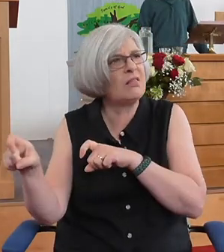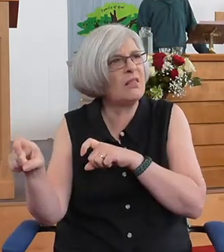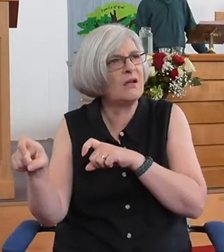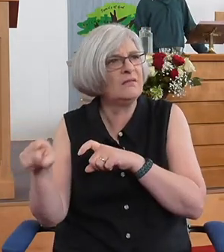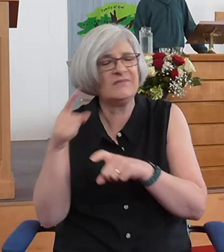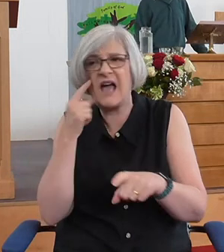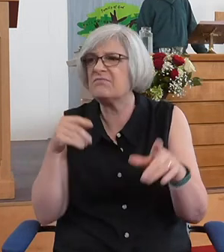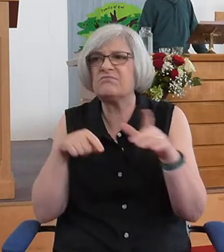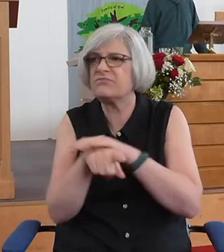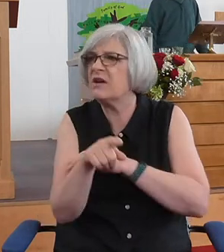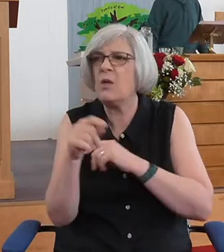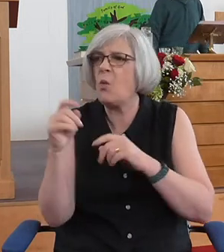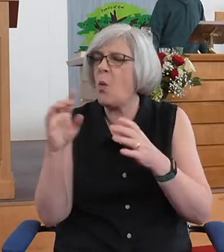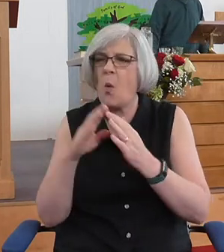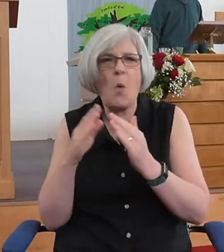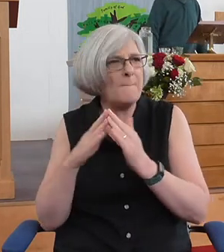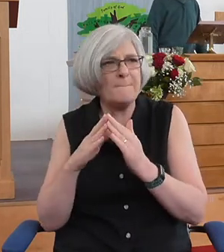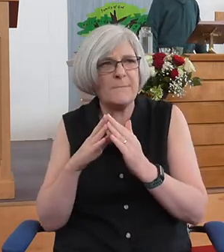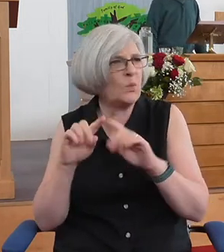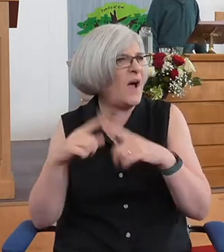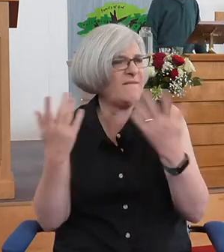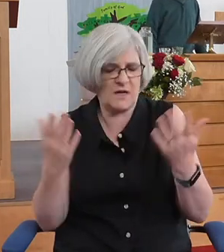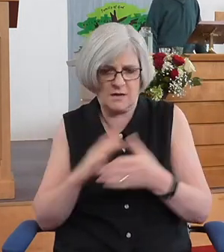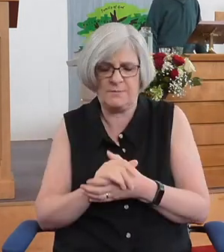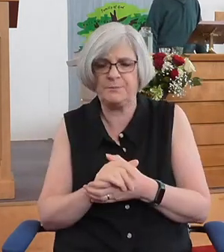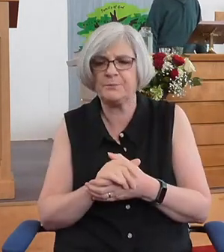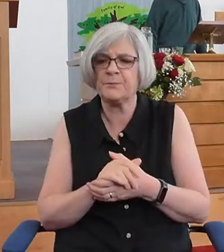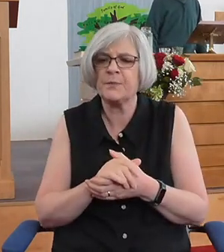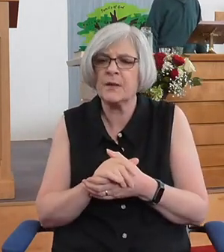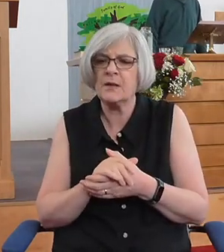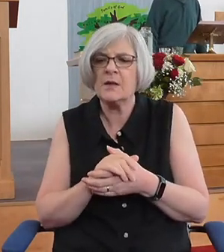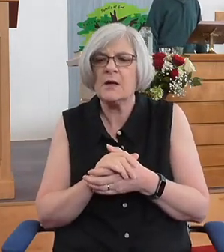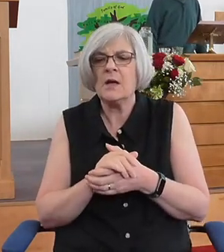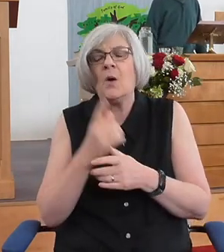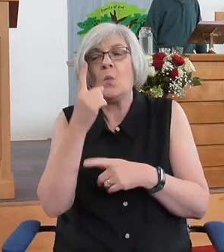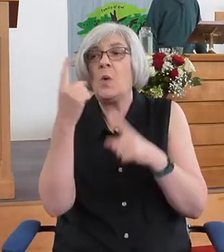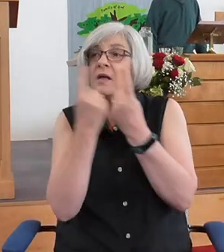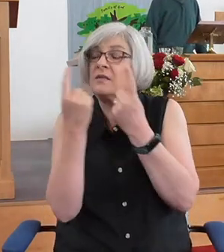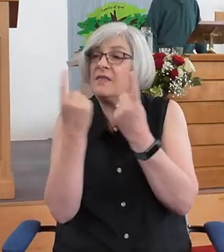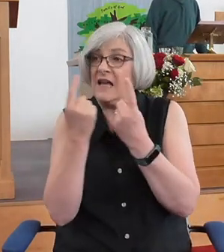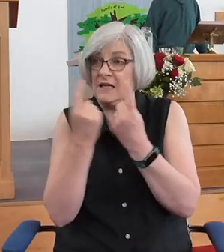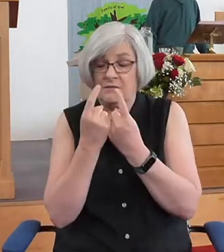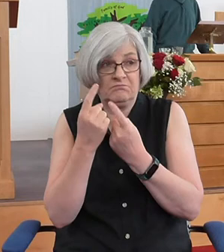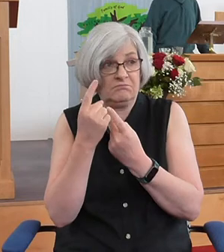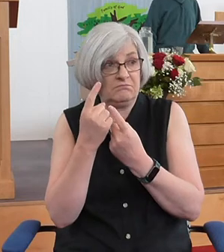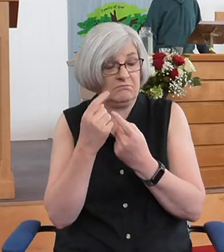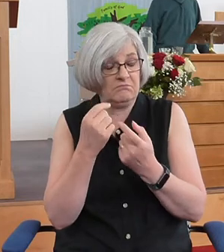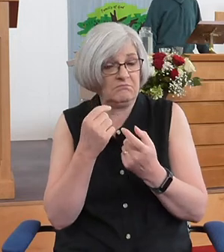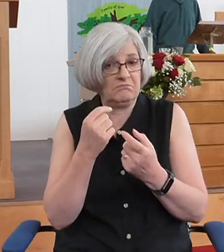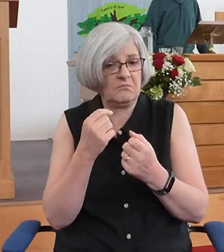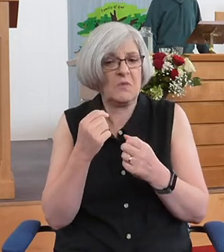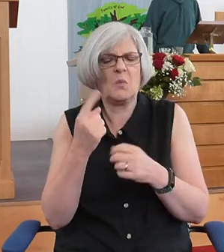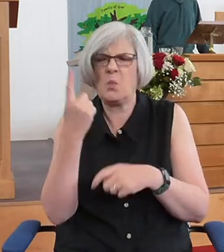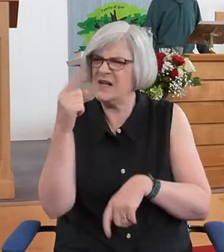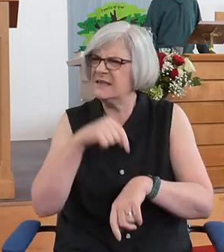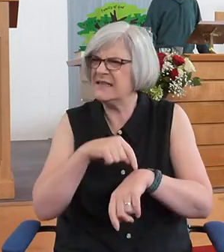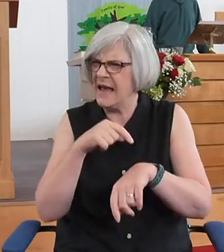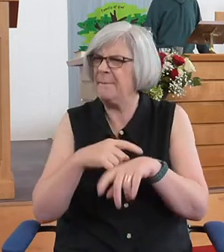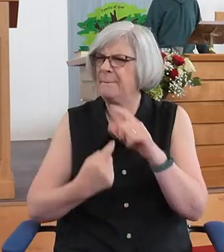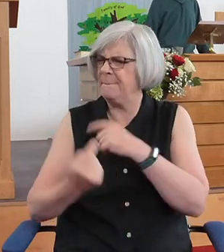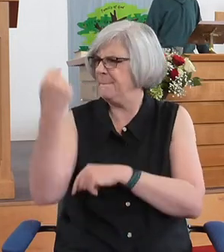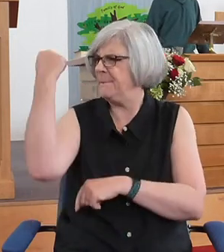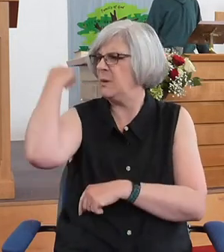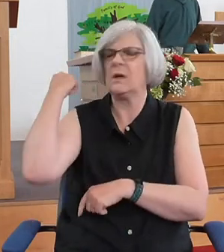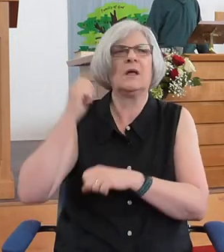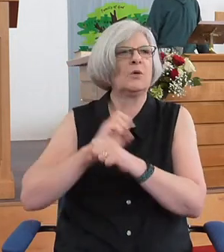or whatever. And one of the things that we did do on one occasion was when